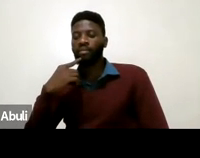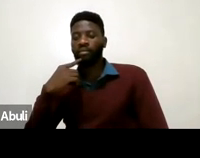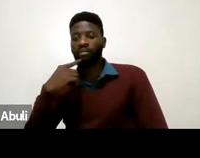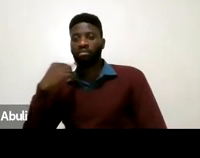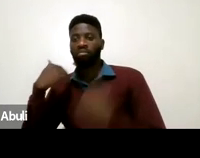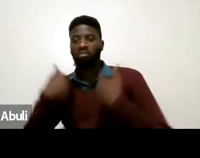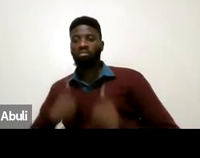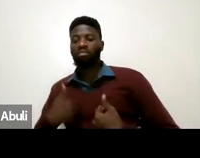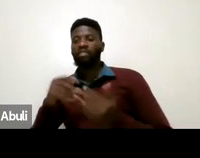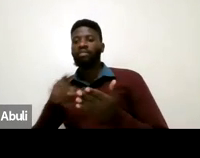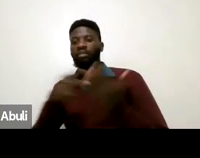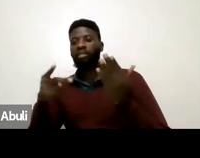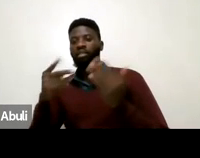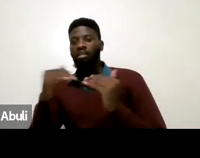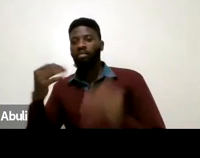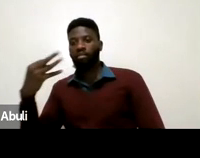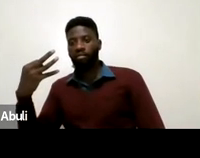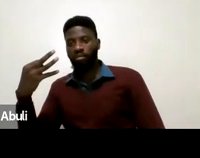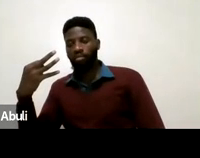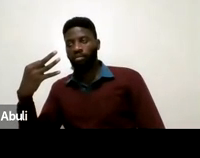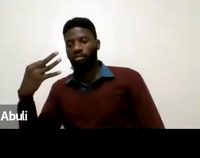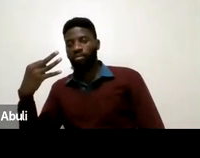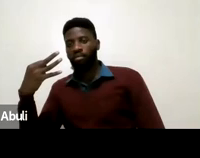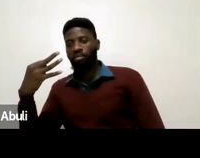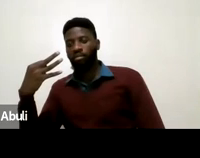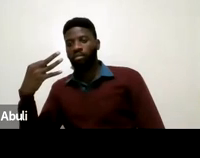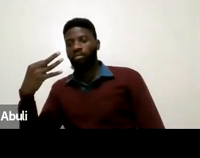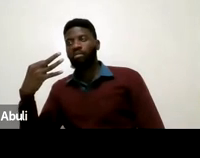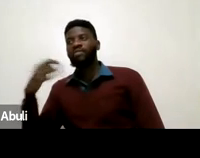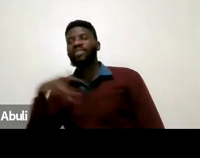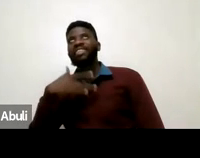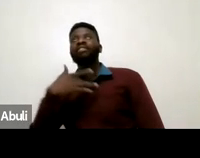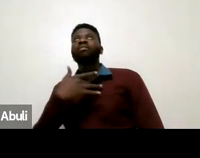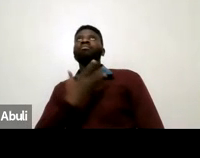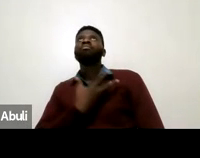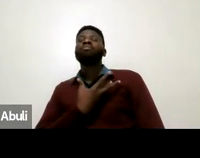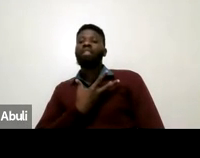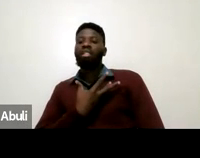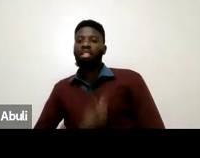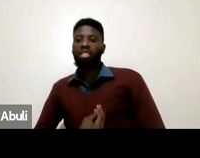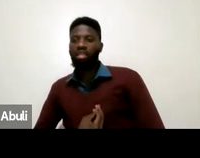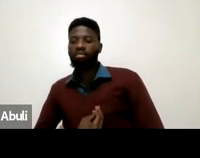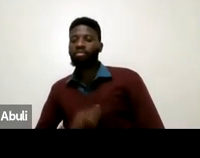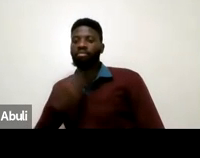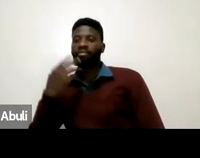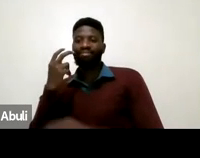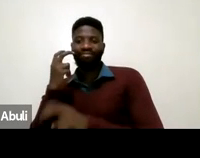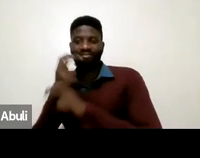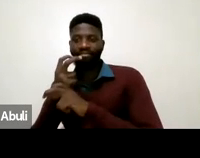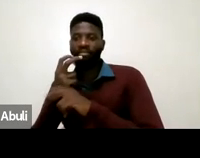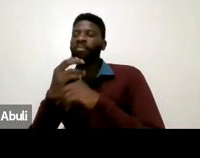Personally, I failed in level 3. Mm-hmm. And I felt discouraged a lot because it was so hard.